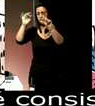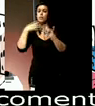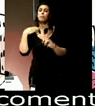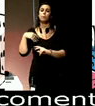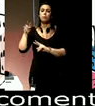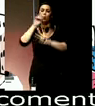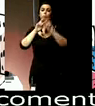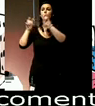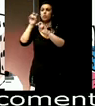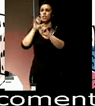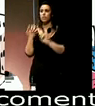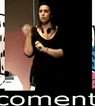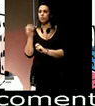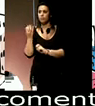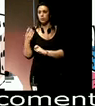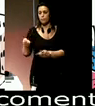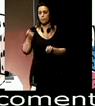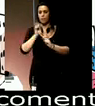establishment researcher,